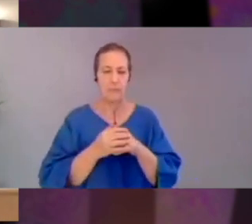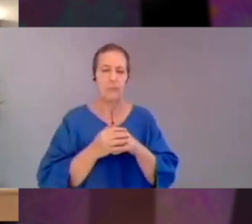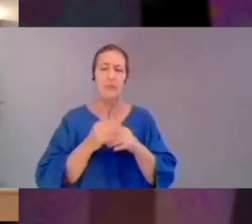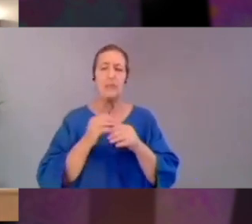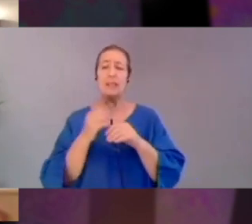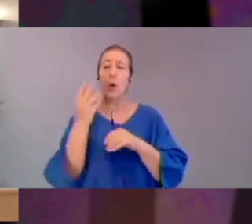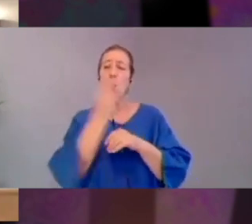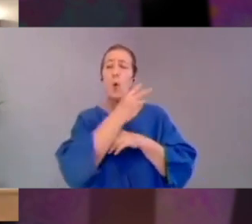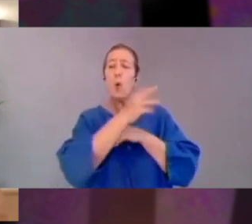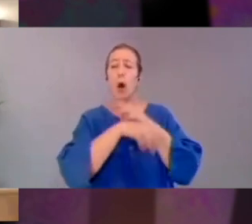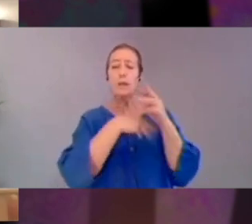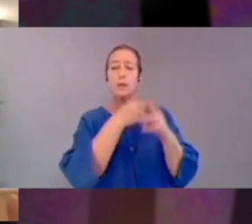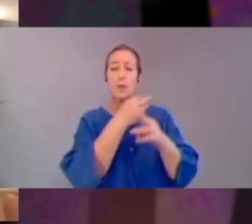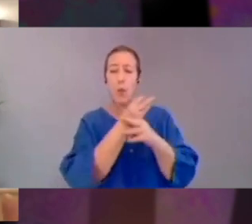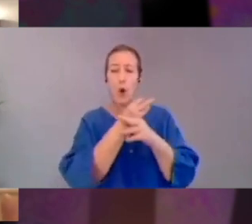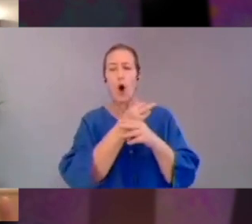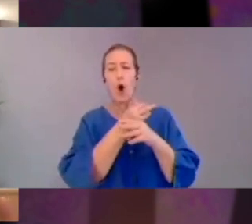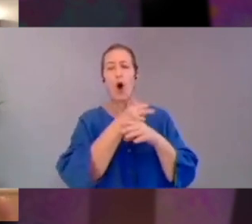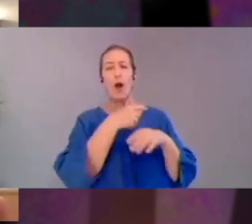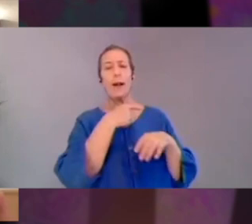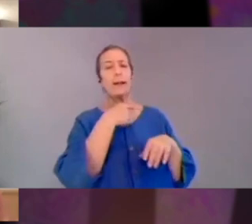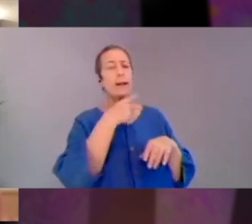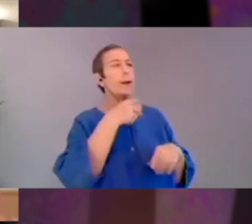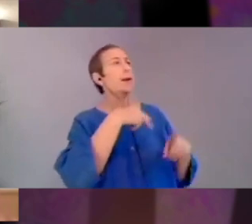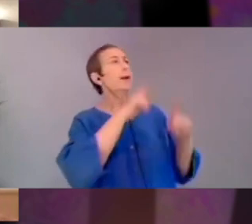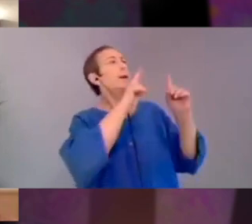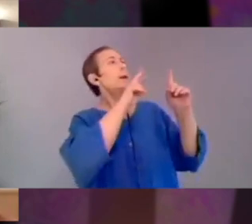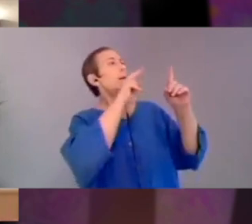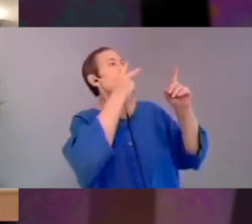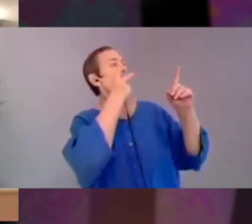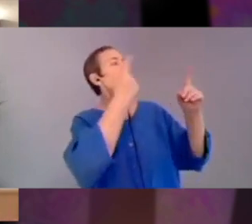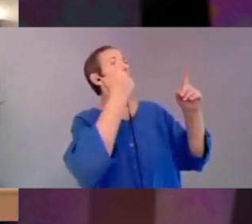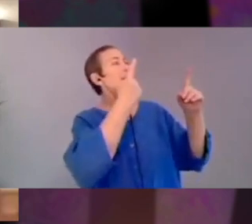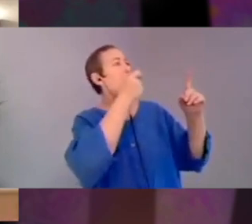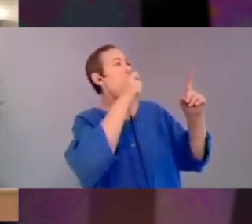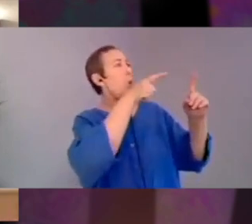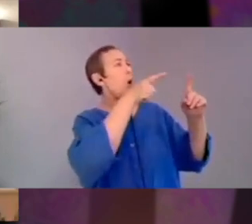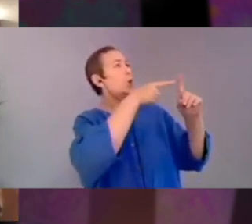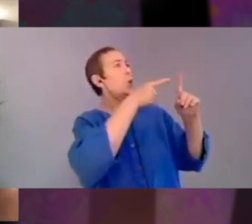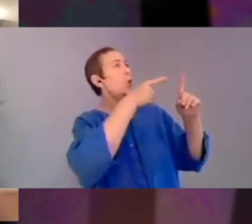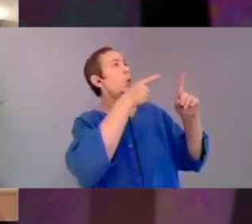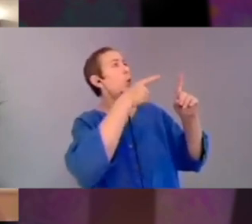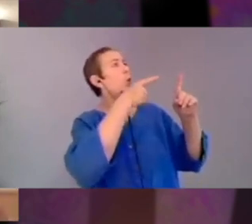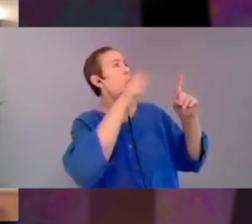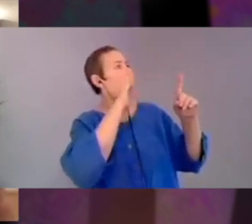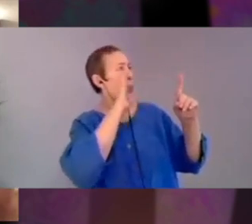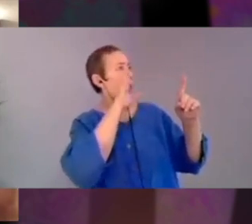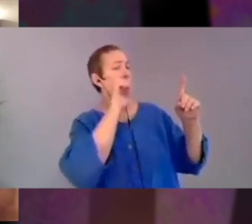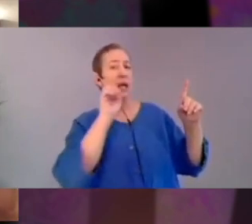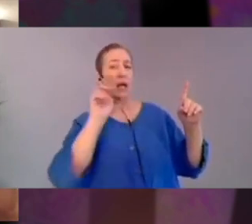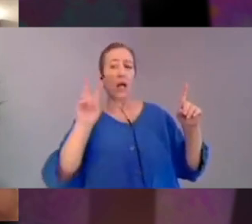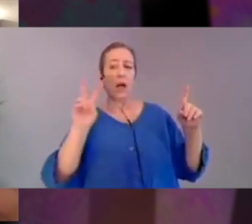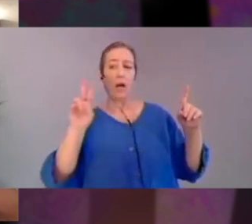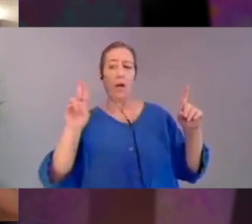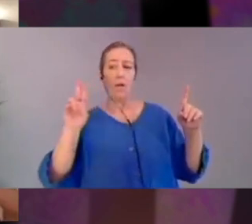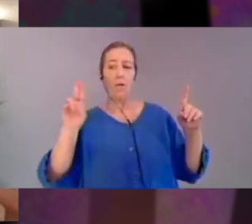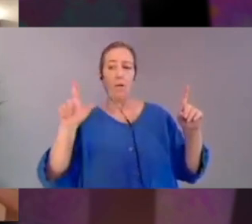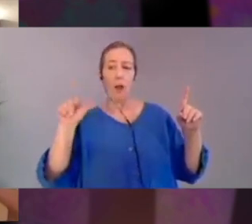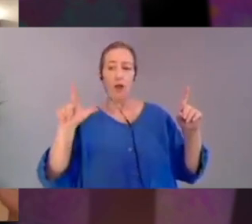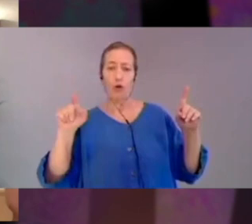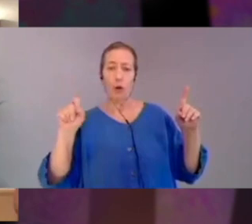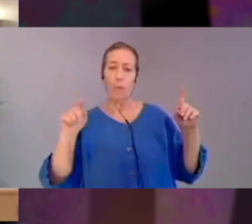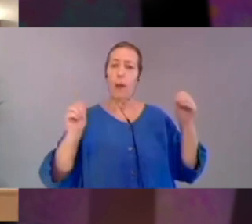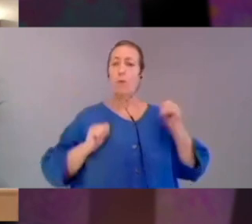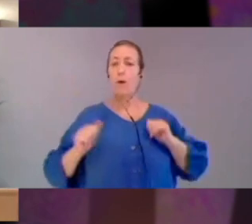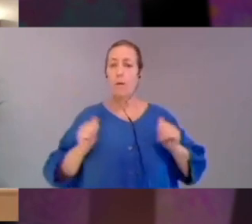performance, you know, the artist on stage who makes themselves vulnerable in front of an audience. And I'm always curious about, like, how is that supported and